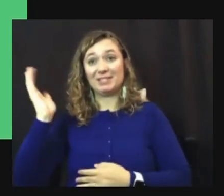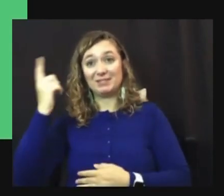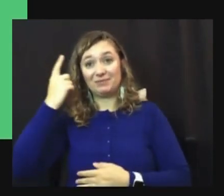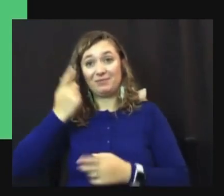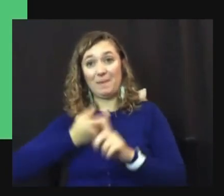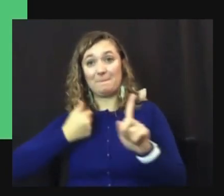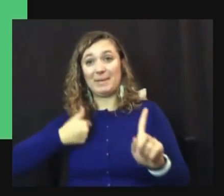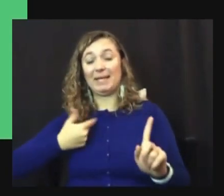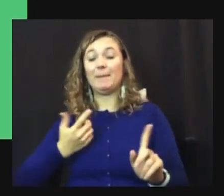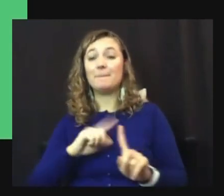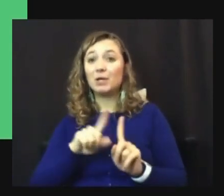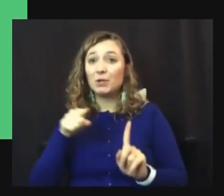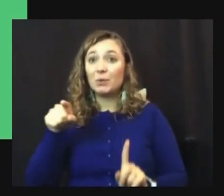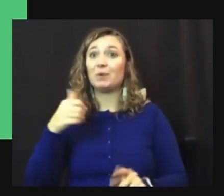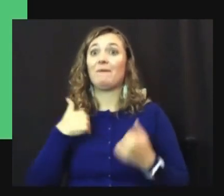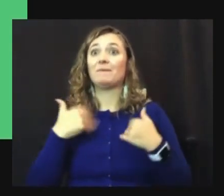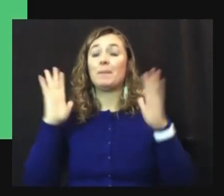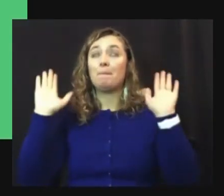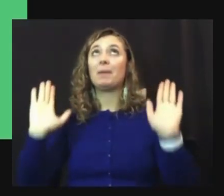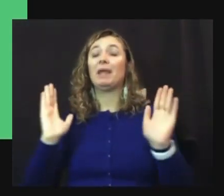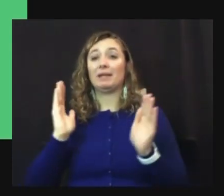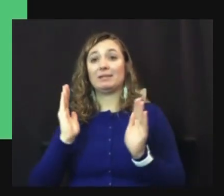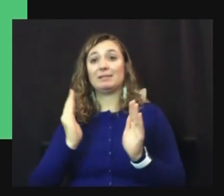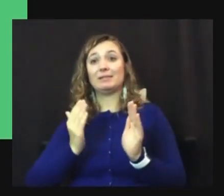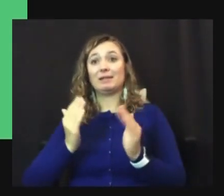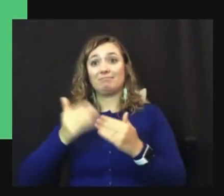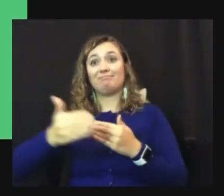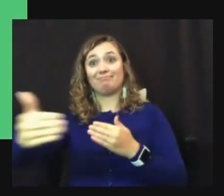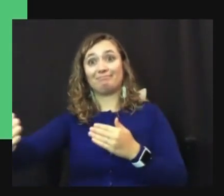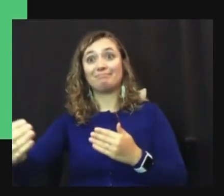amazing presentations coming up that I can't wait